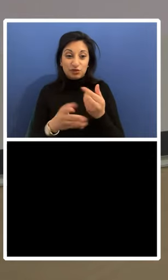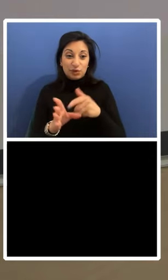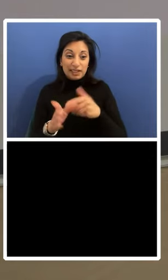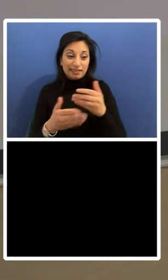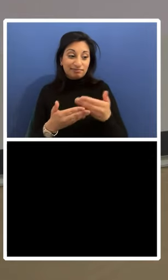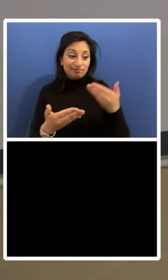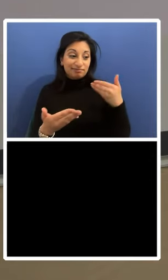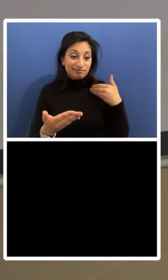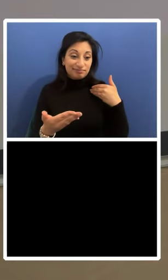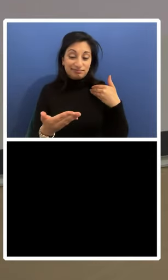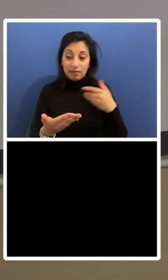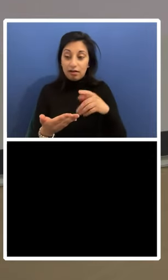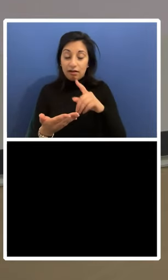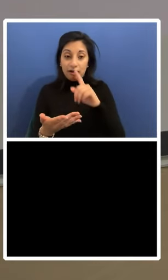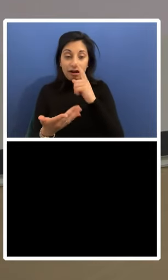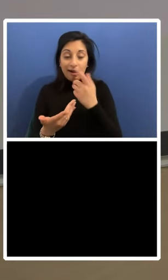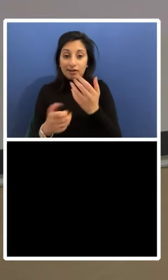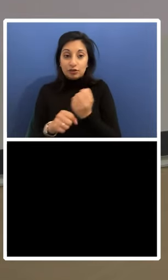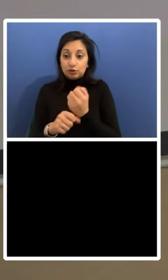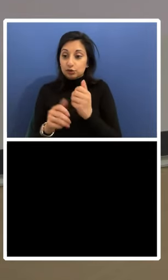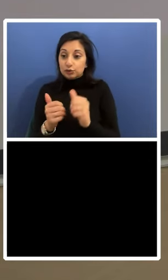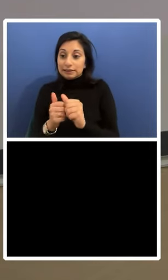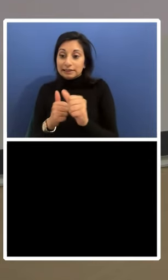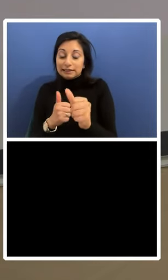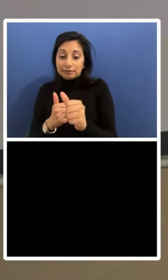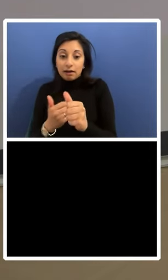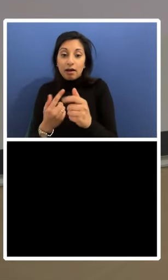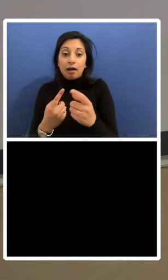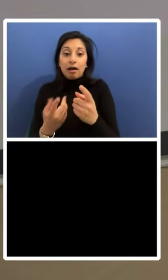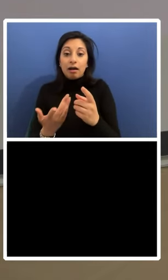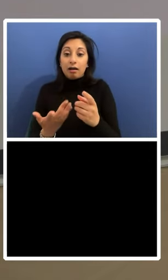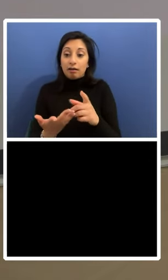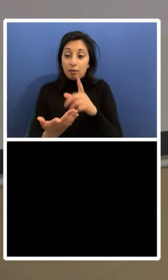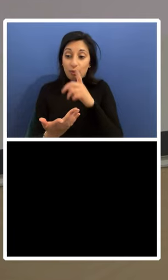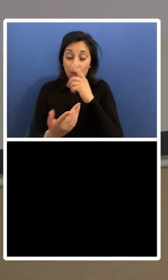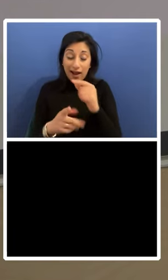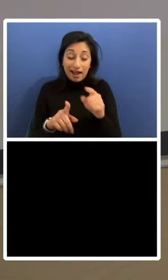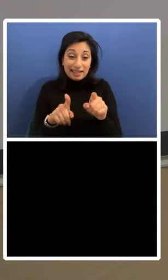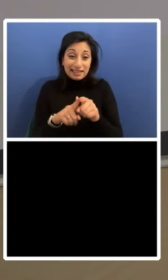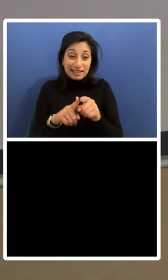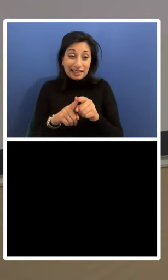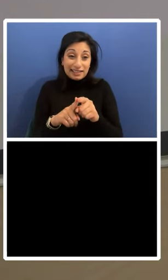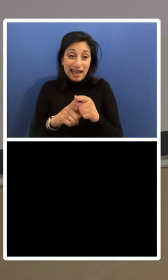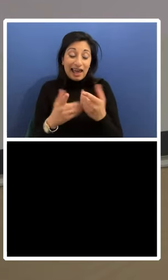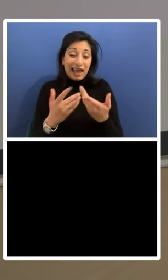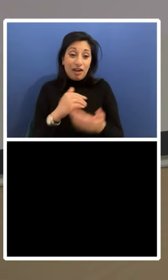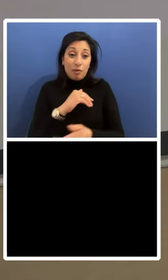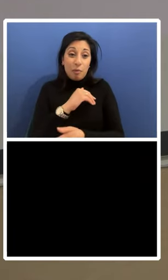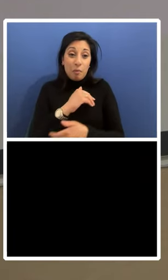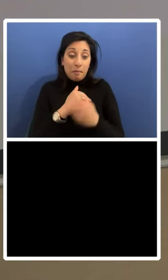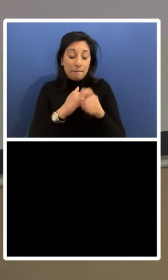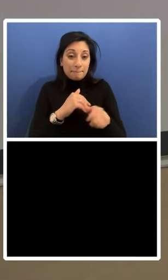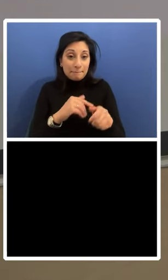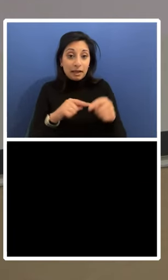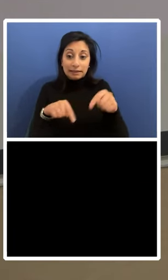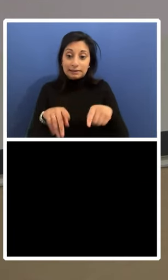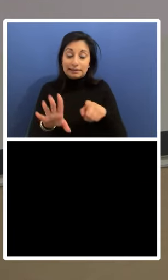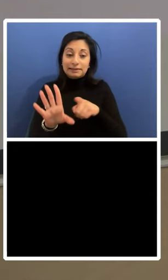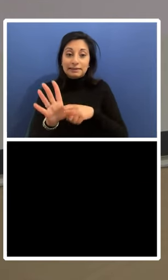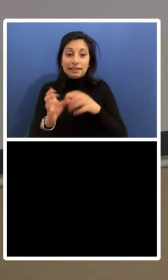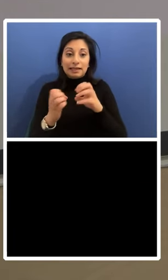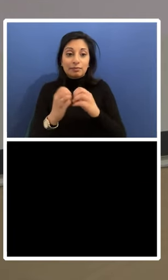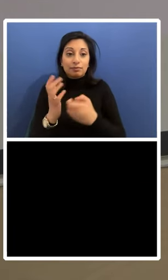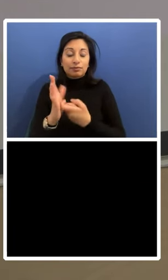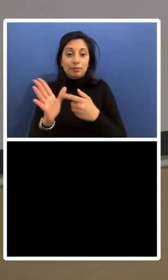can't you do that for very rich people at the international level? And this year, Brazil is the president of the G20, and they are